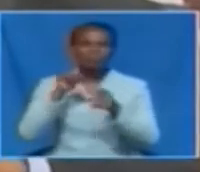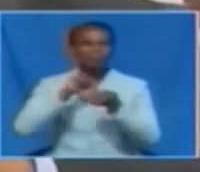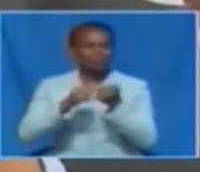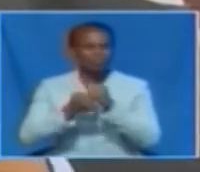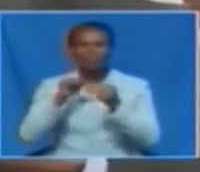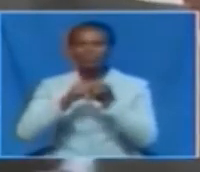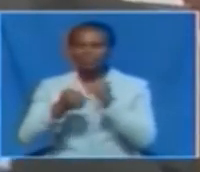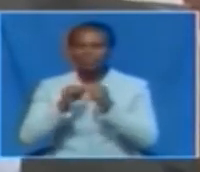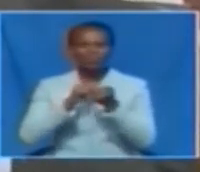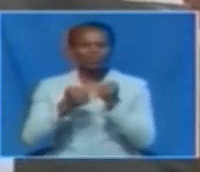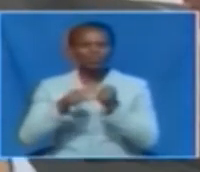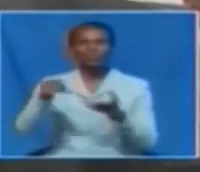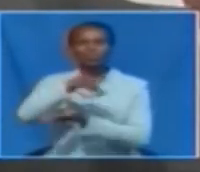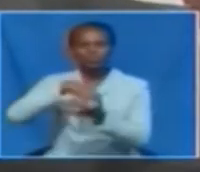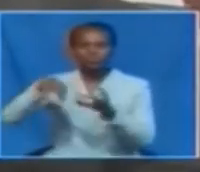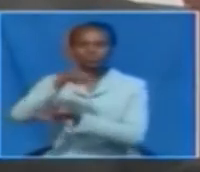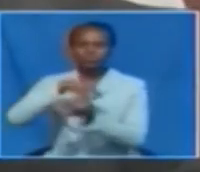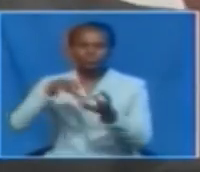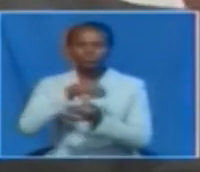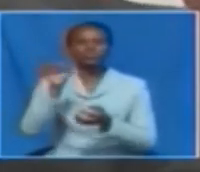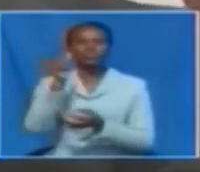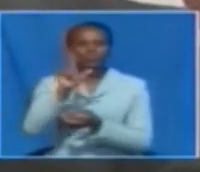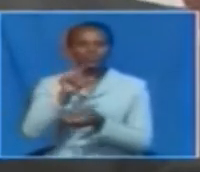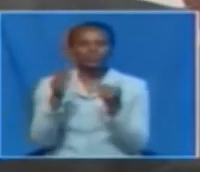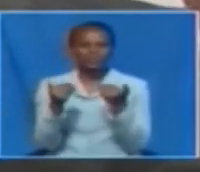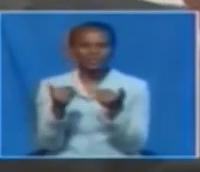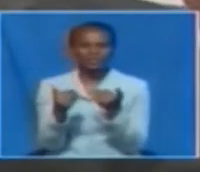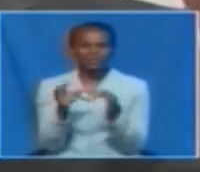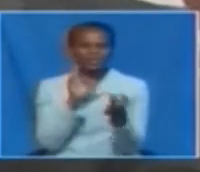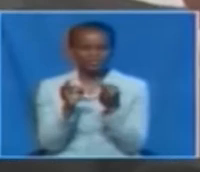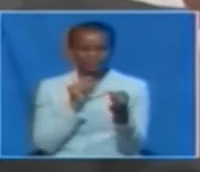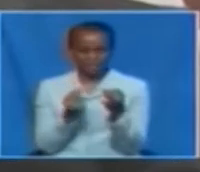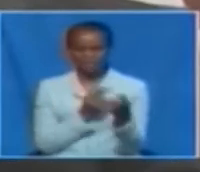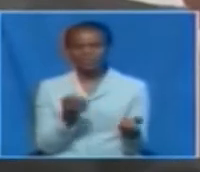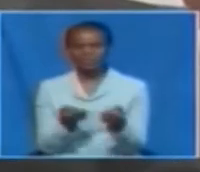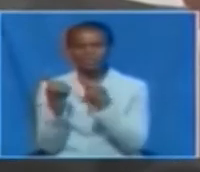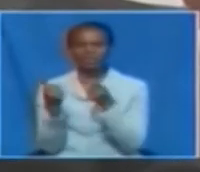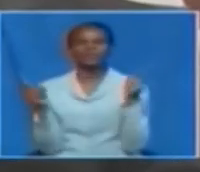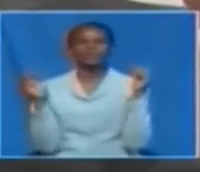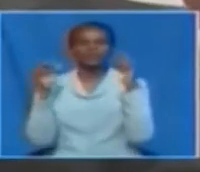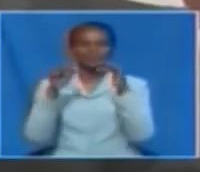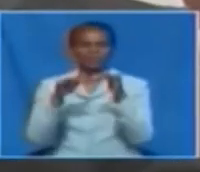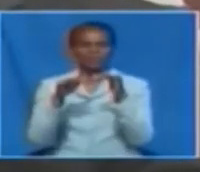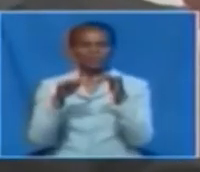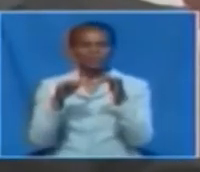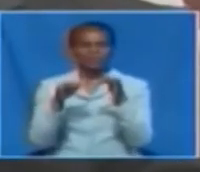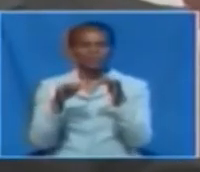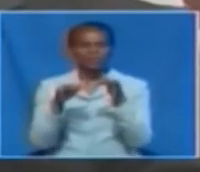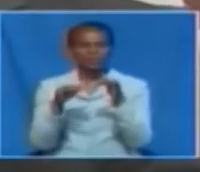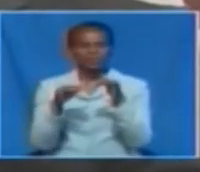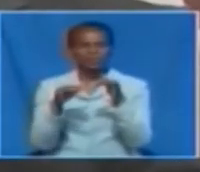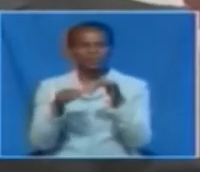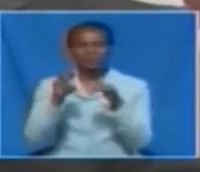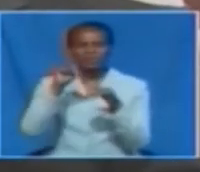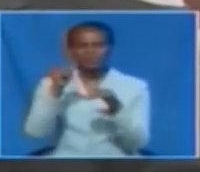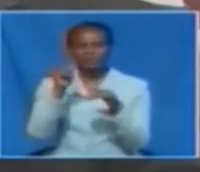in between trying to destabilize the party. Can you imagine if we went to a convention in, say, May